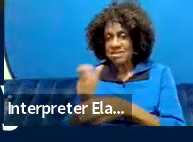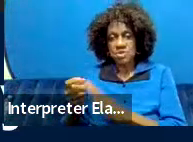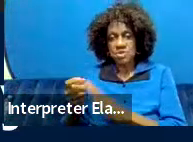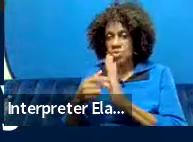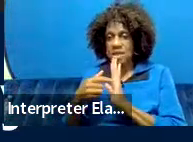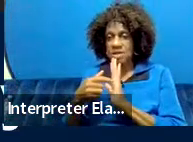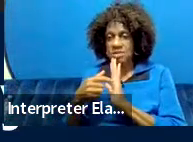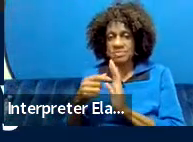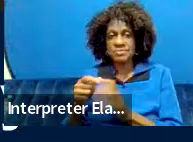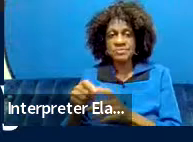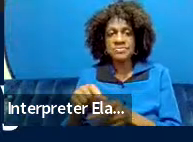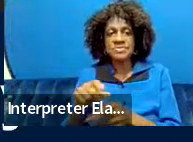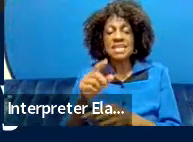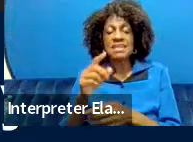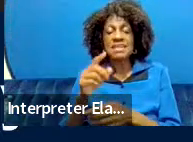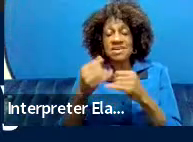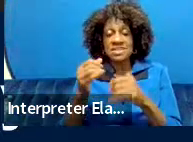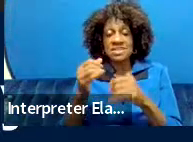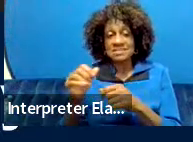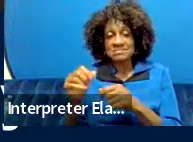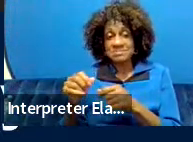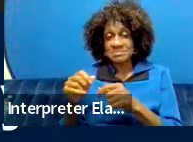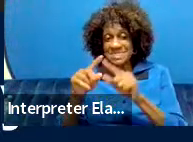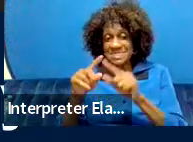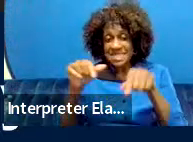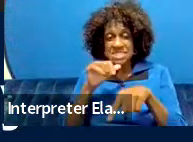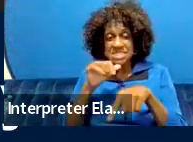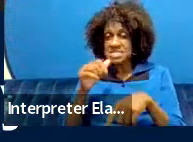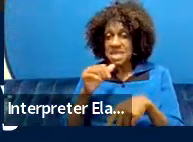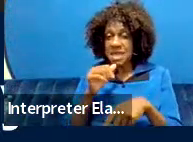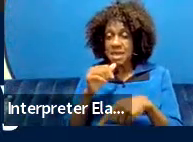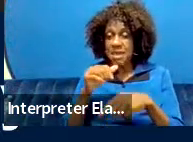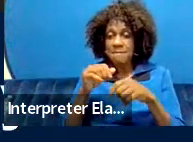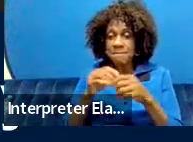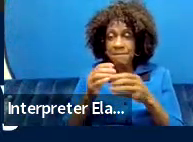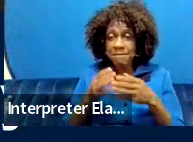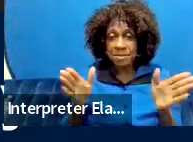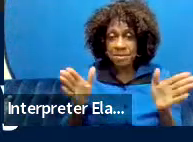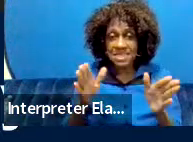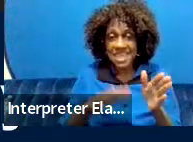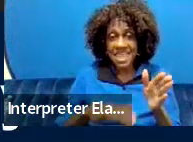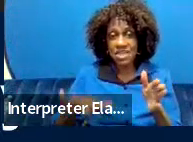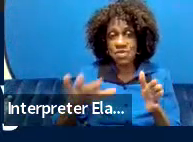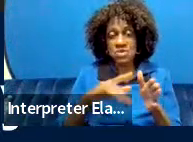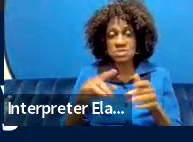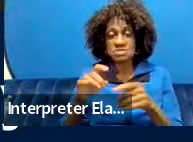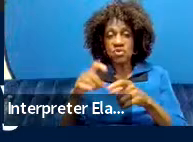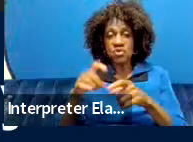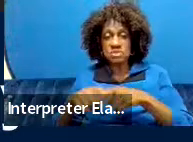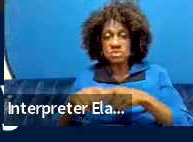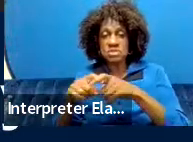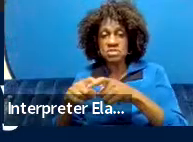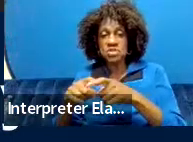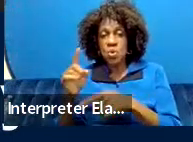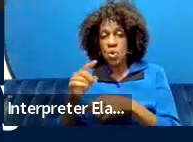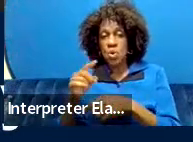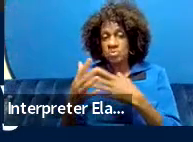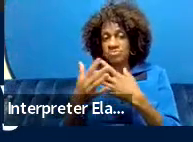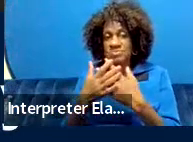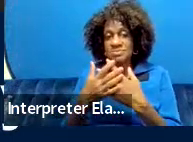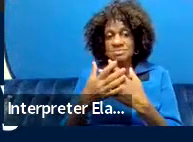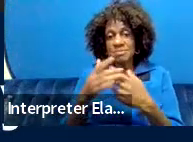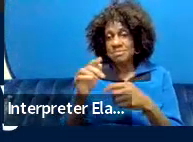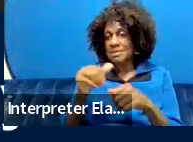And finally, signs in non-public areas of detention or correctional facilities are not required to comply with